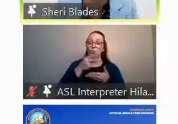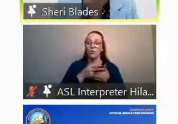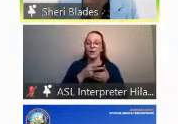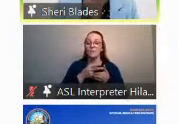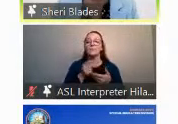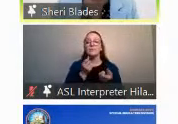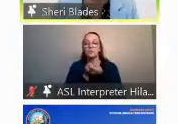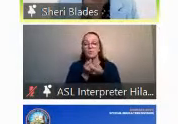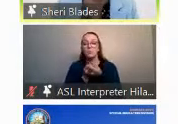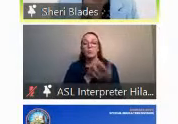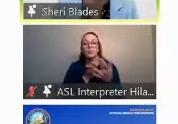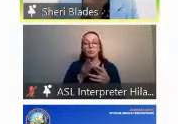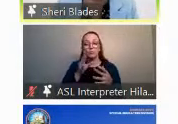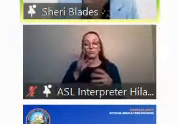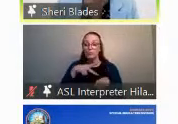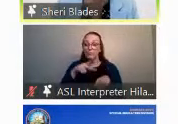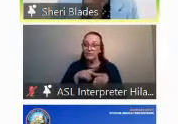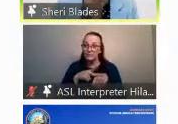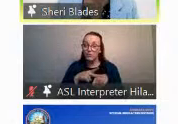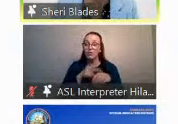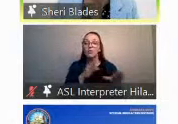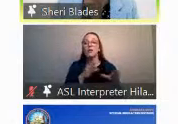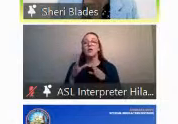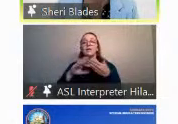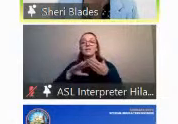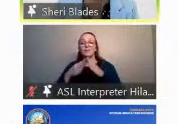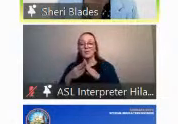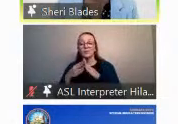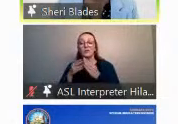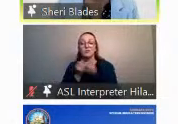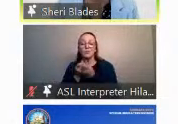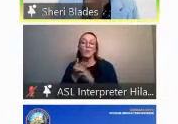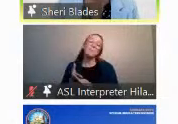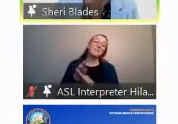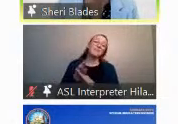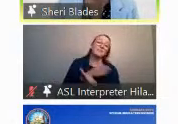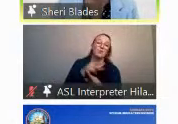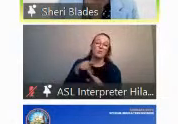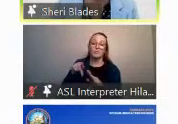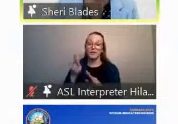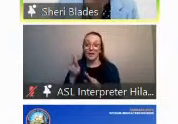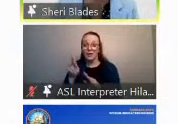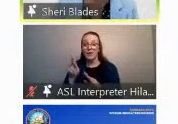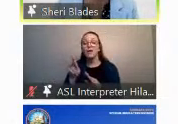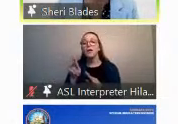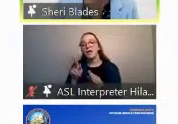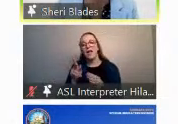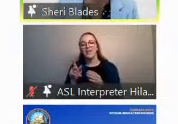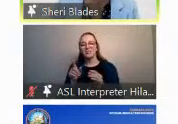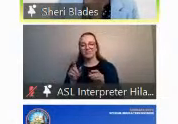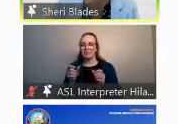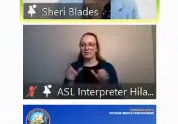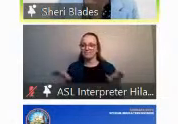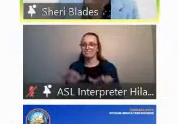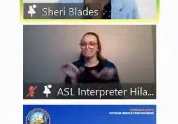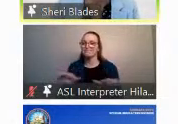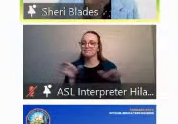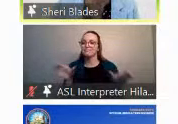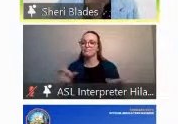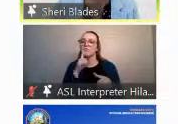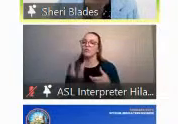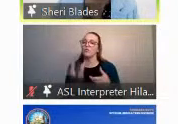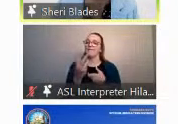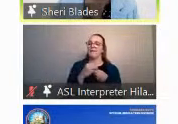principal, community support prior to preschool, and efforts made to engage them as families in